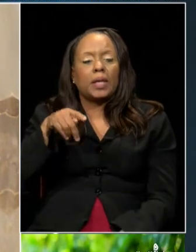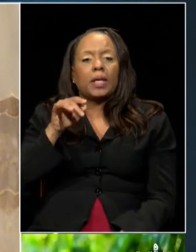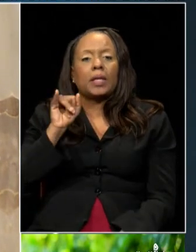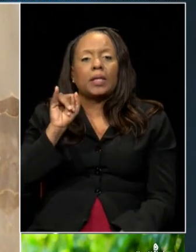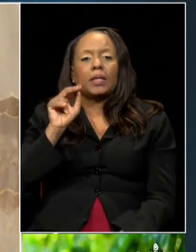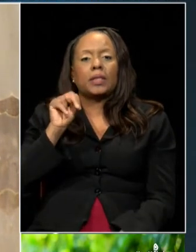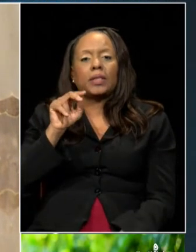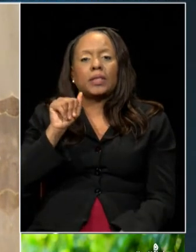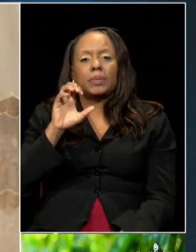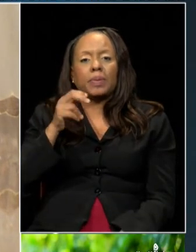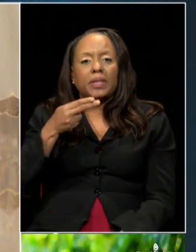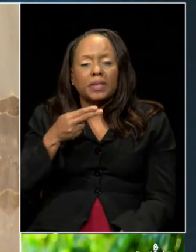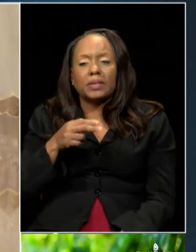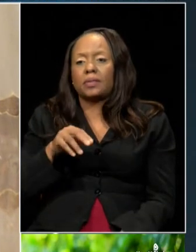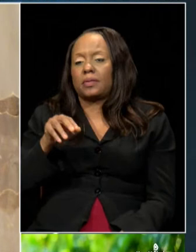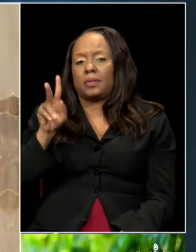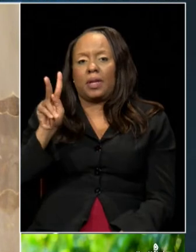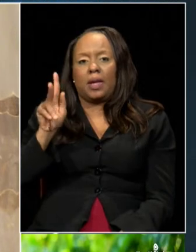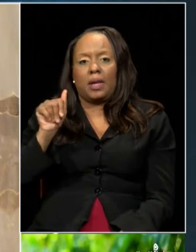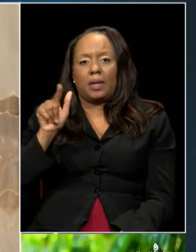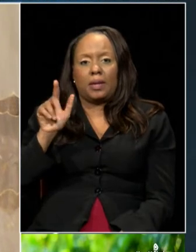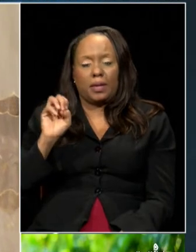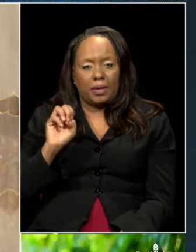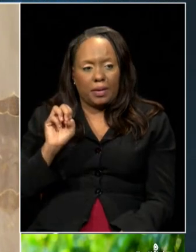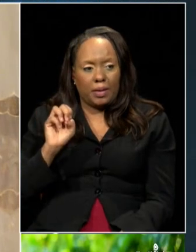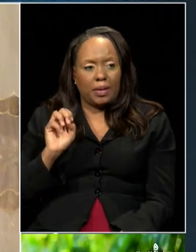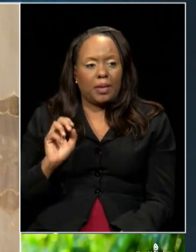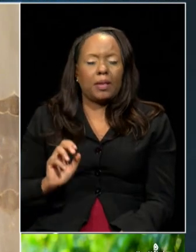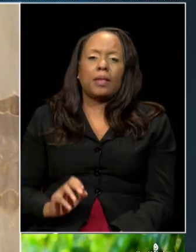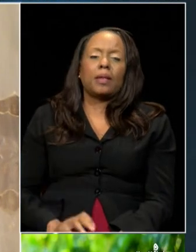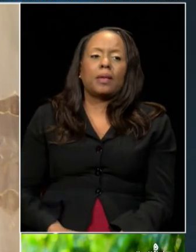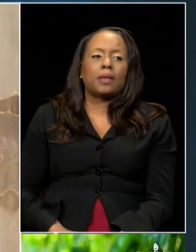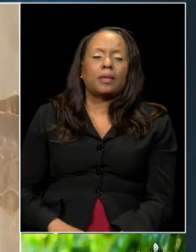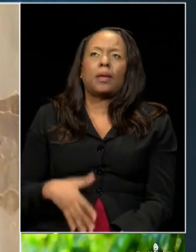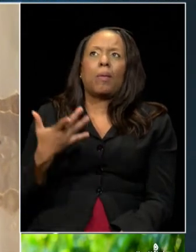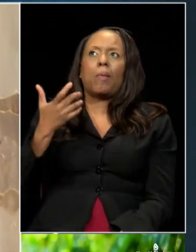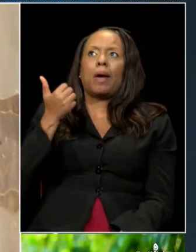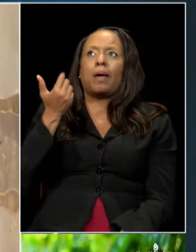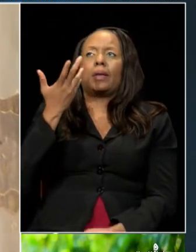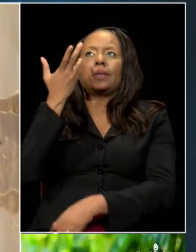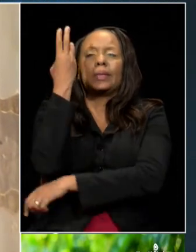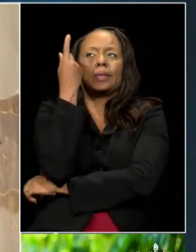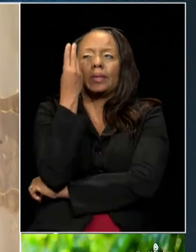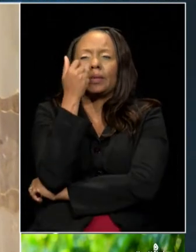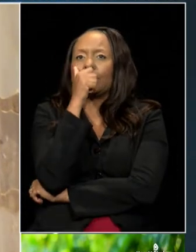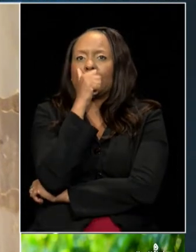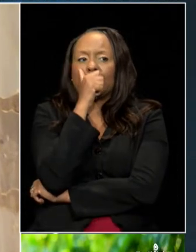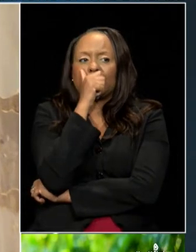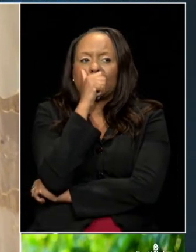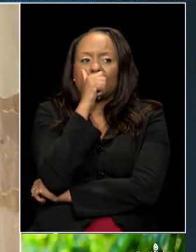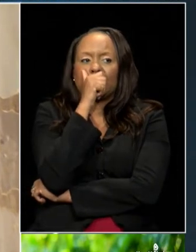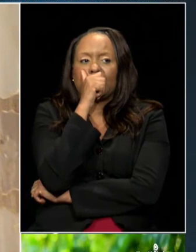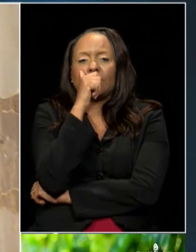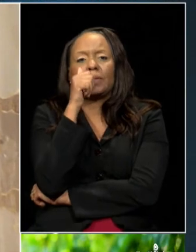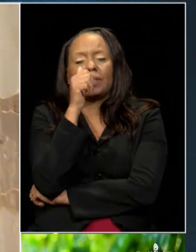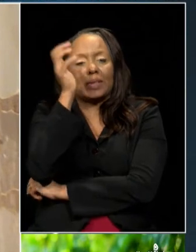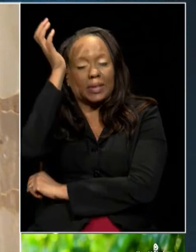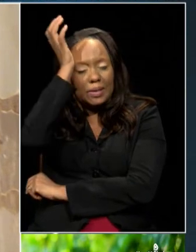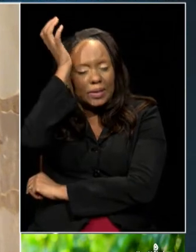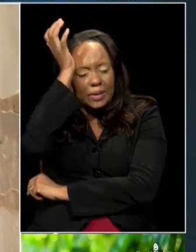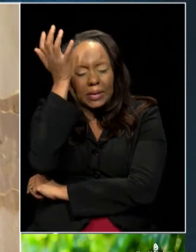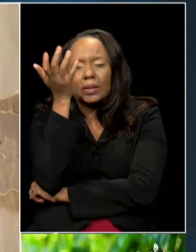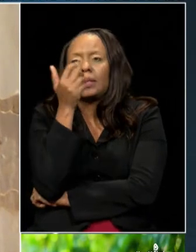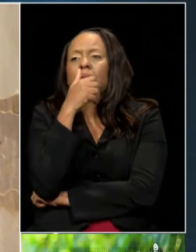kale and what? Running the beans again, lettuce. Right,